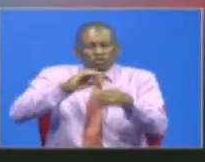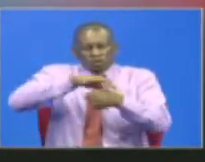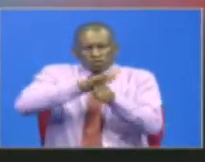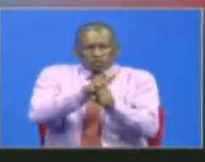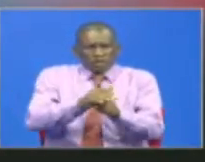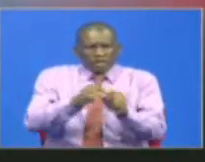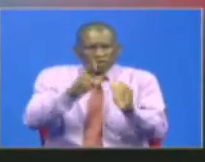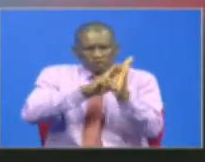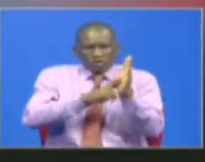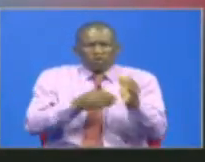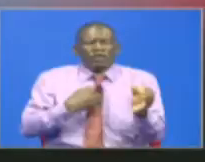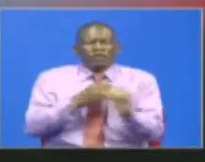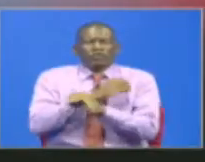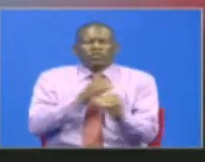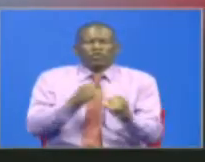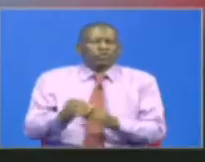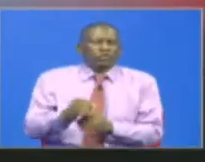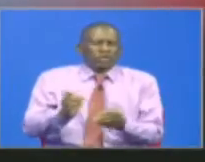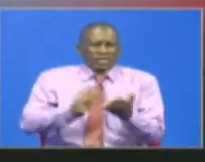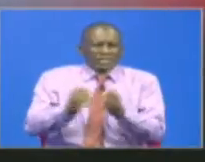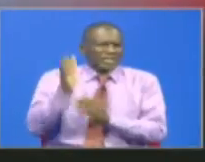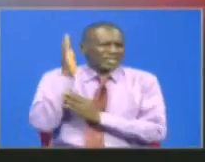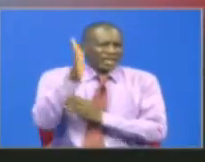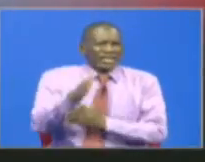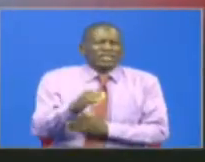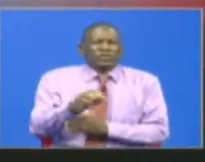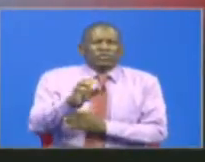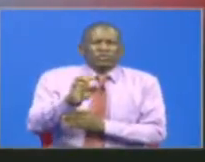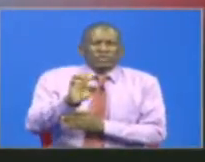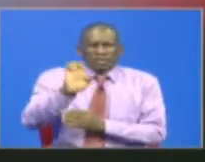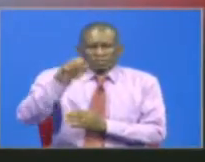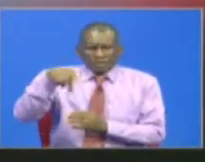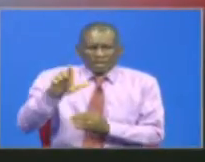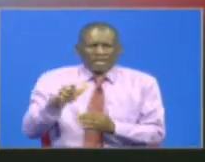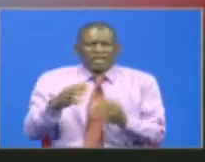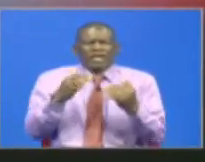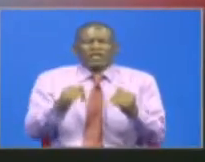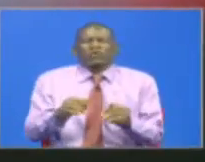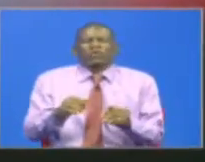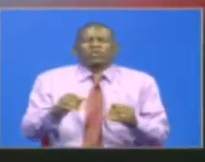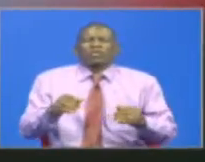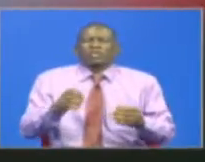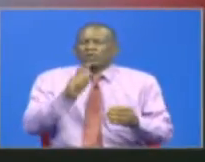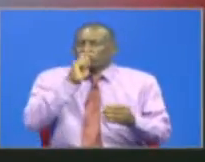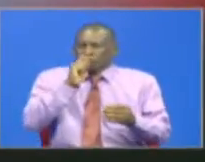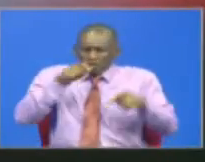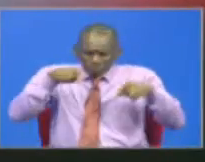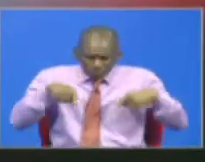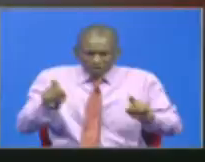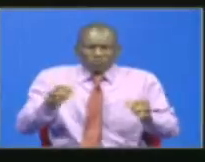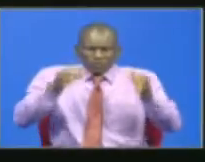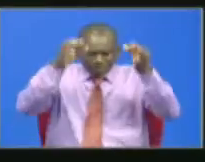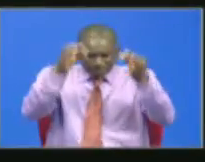written guidance for the Premier League, and it will be down to the referee's discretion as to the punishment.